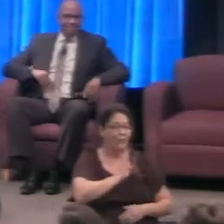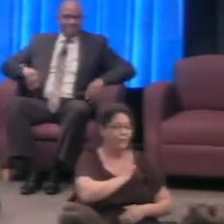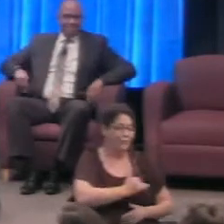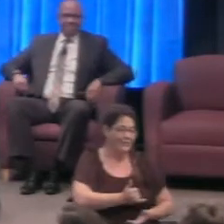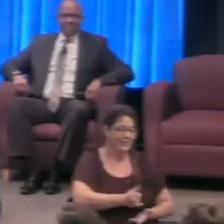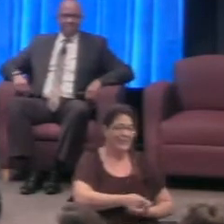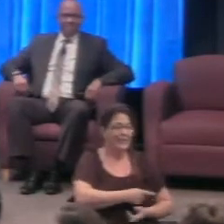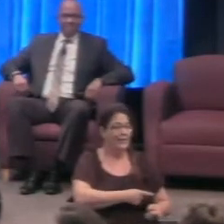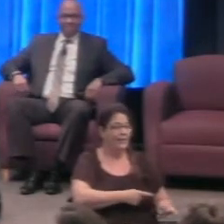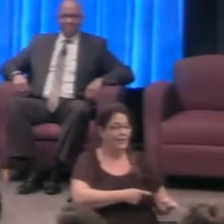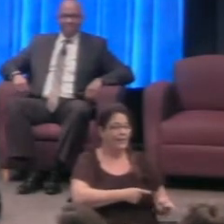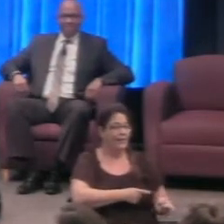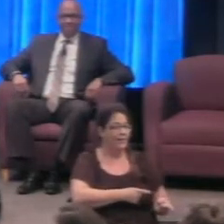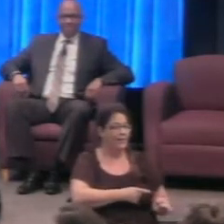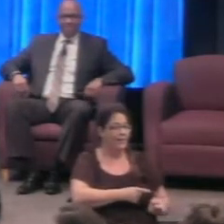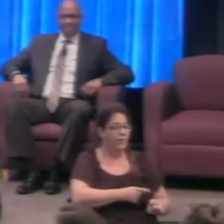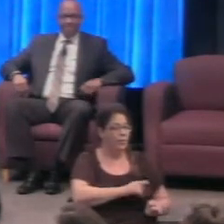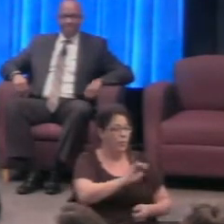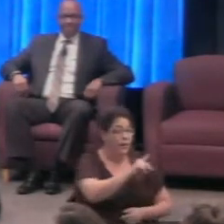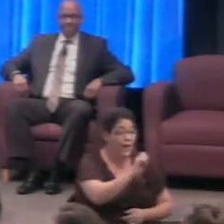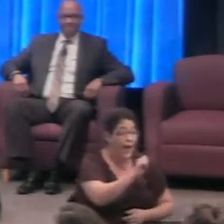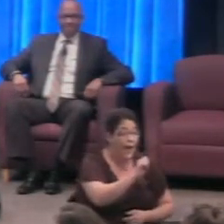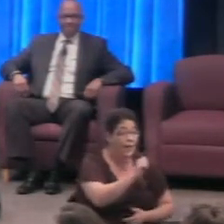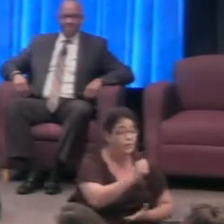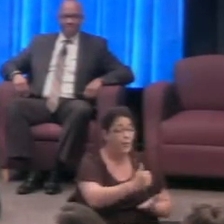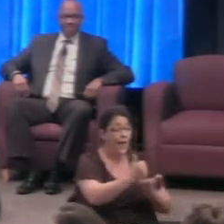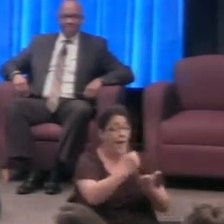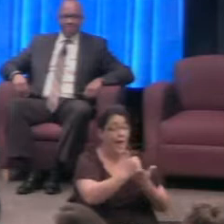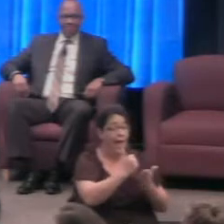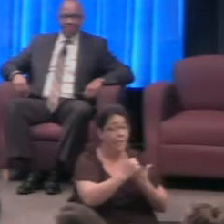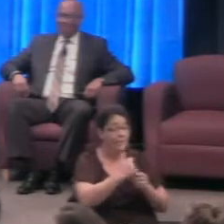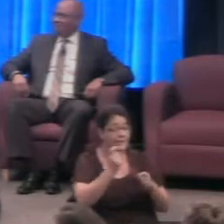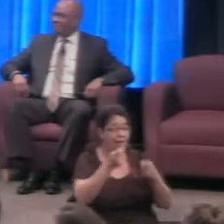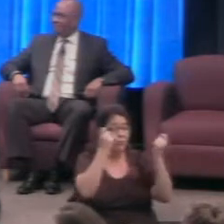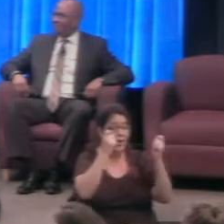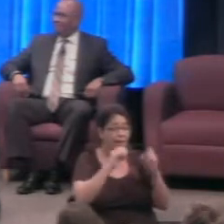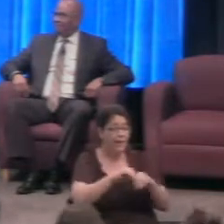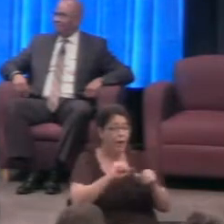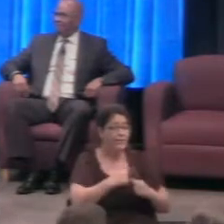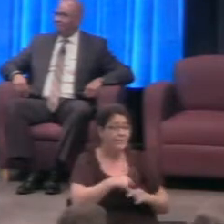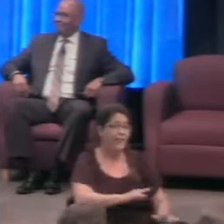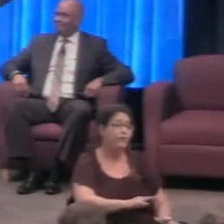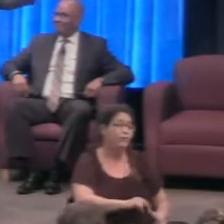cakes help celebrating team victories in the office. I love you.